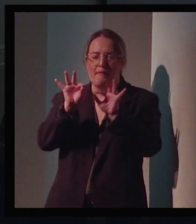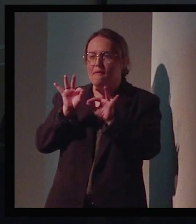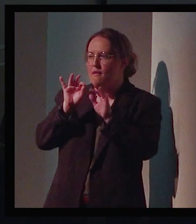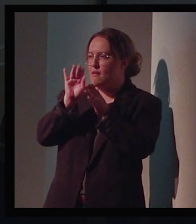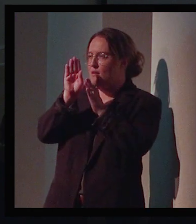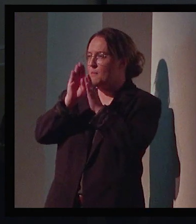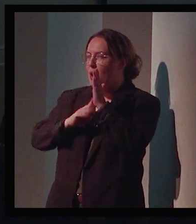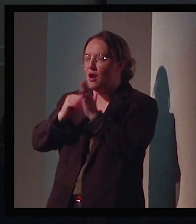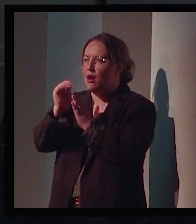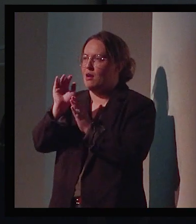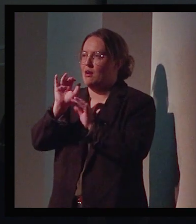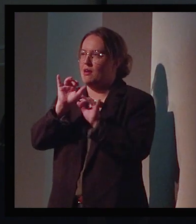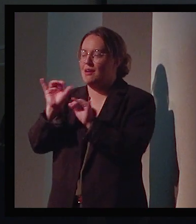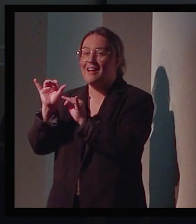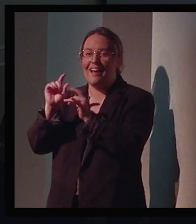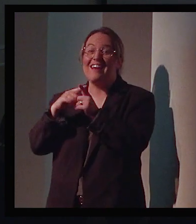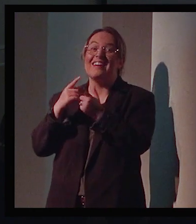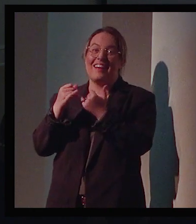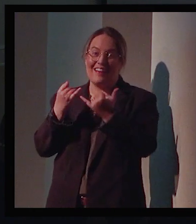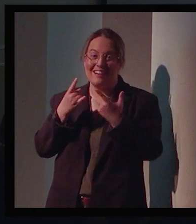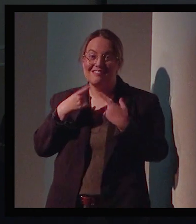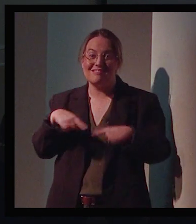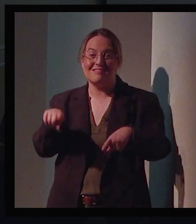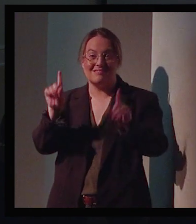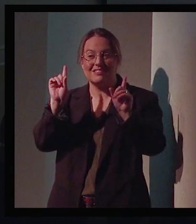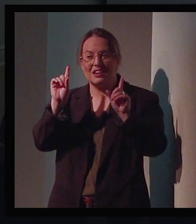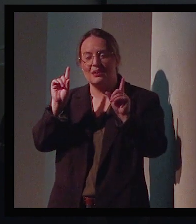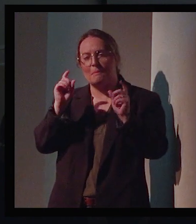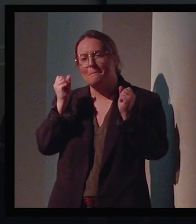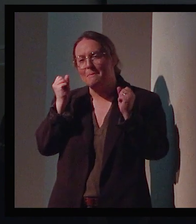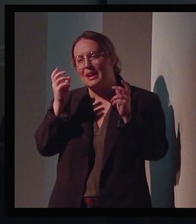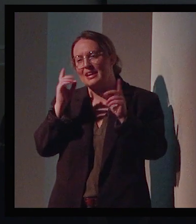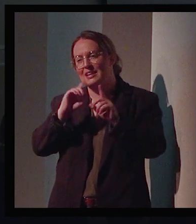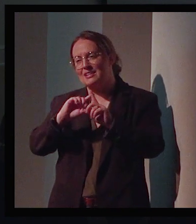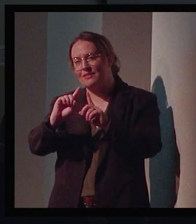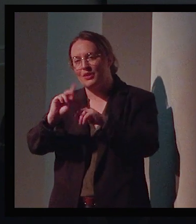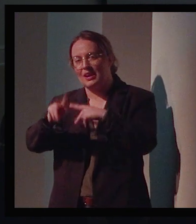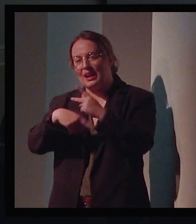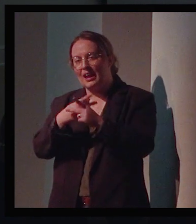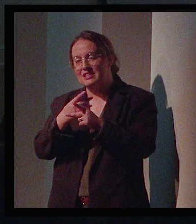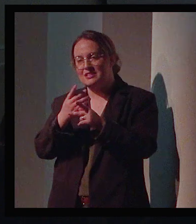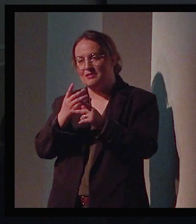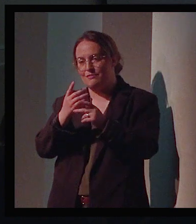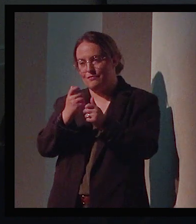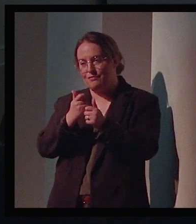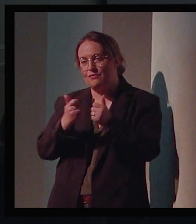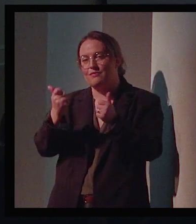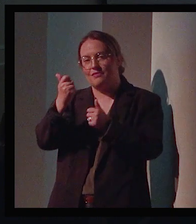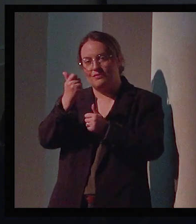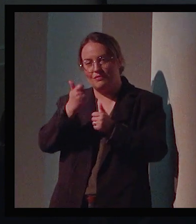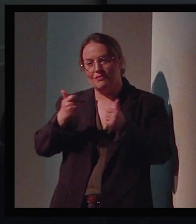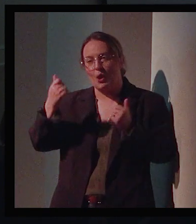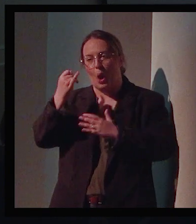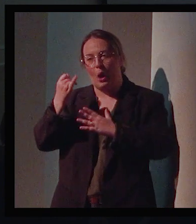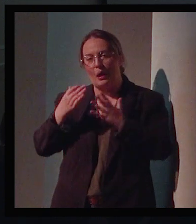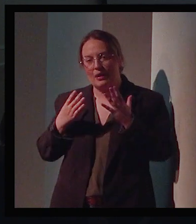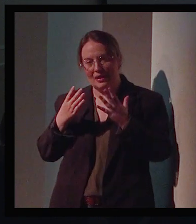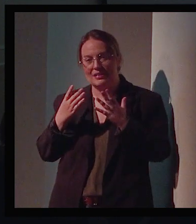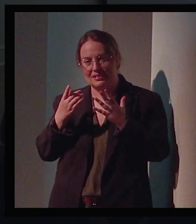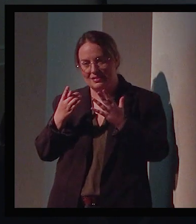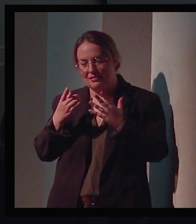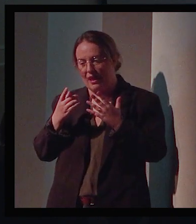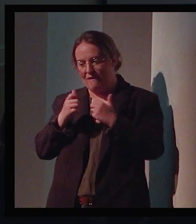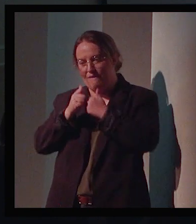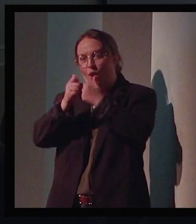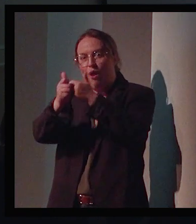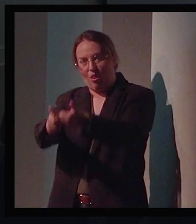rising class of bourgeois, urban consumers, although at first there were only a few among this burgeoning